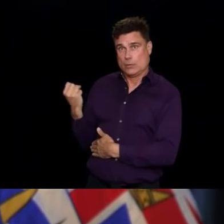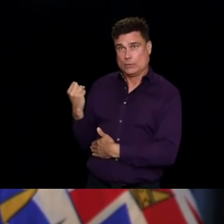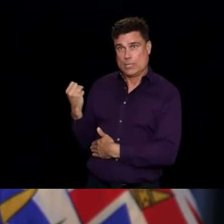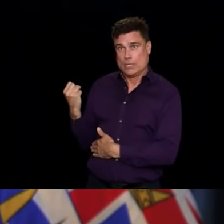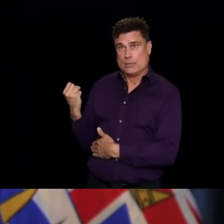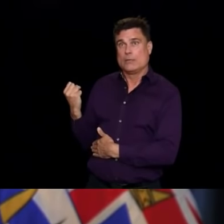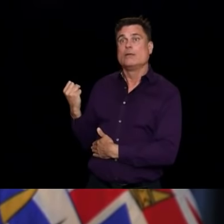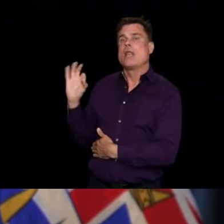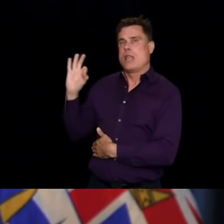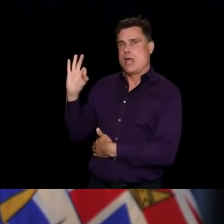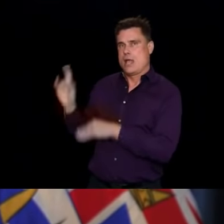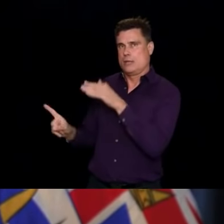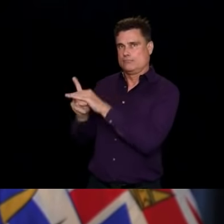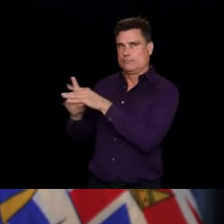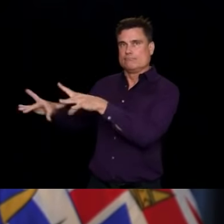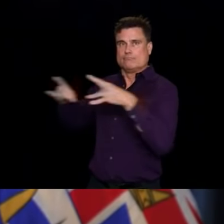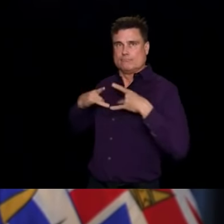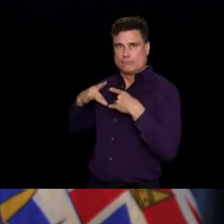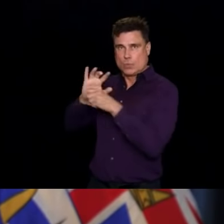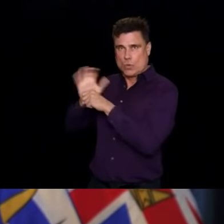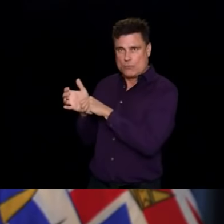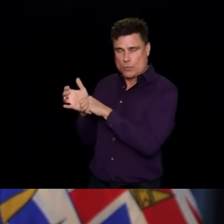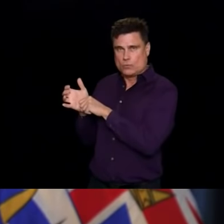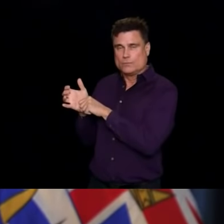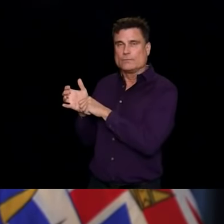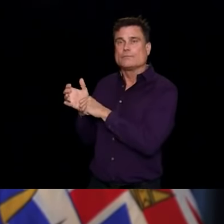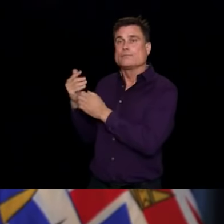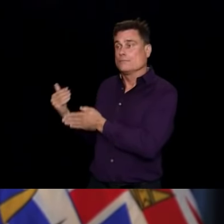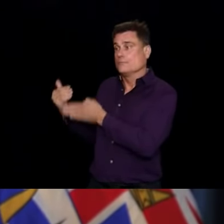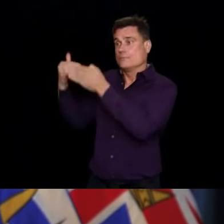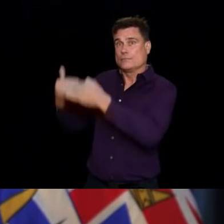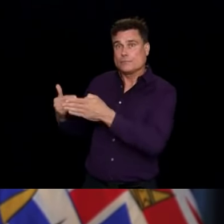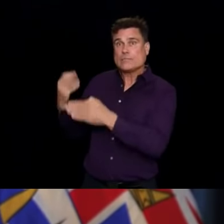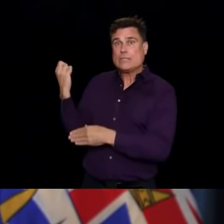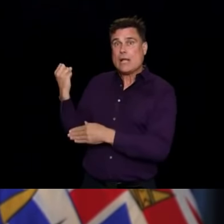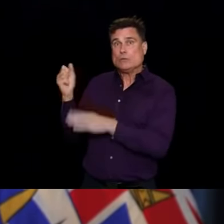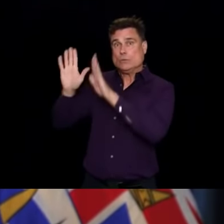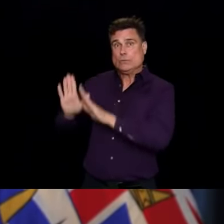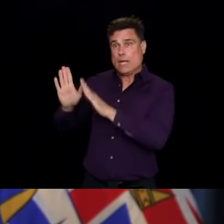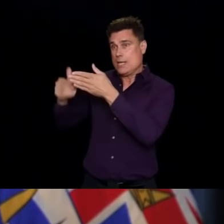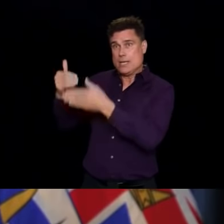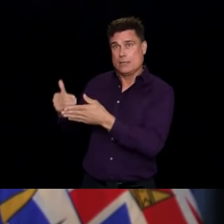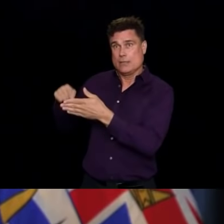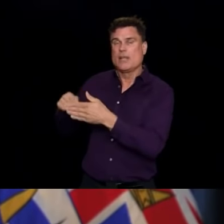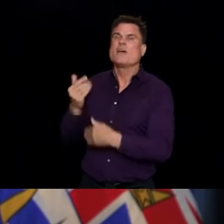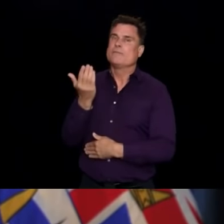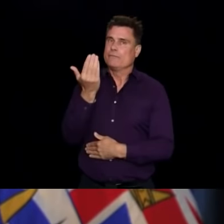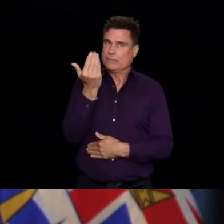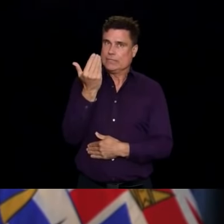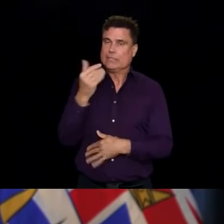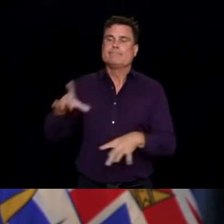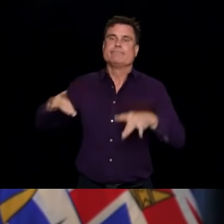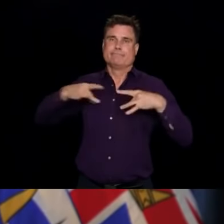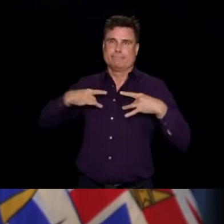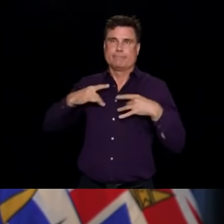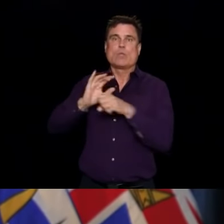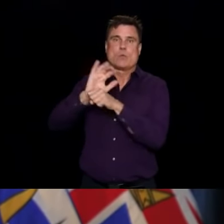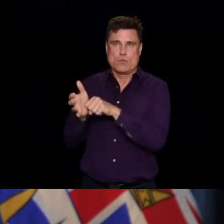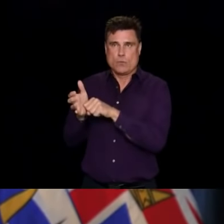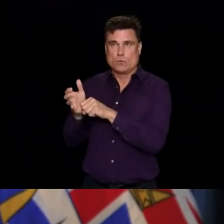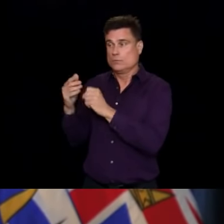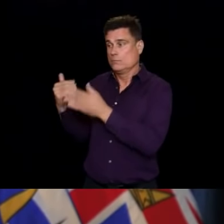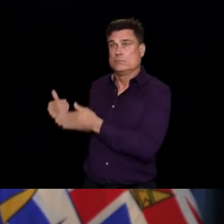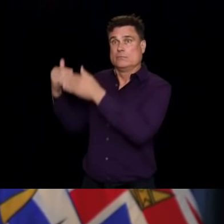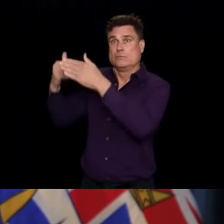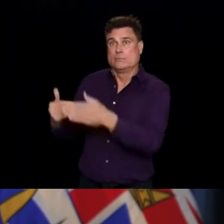had 9 additional cases test positive for COVID-19. Between Saturday and Sunday, we had 15 people who